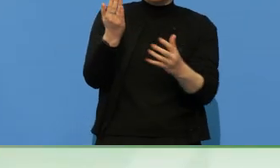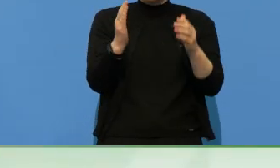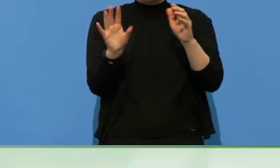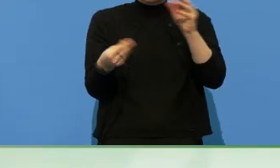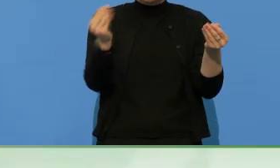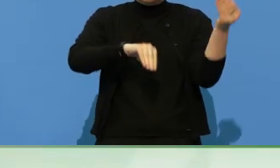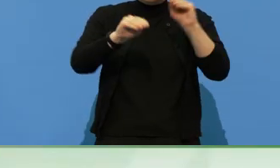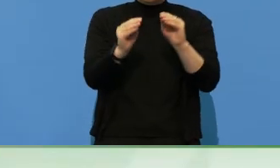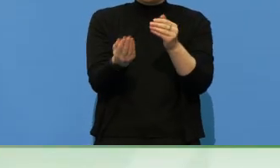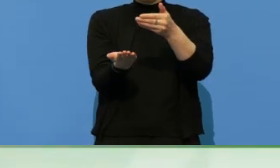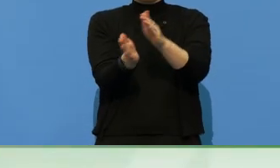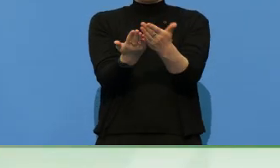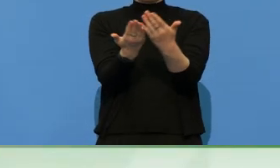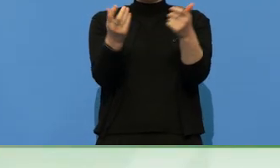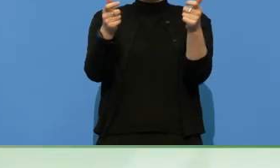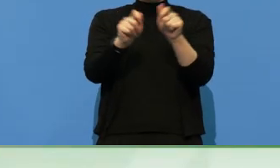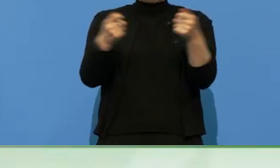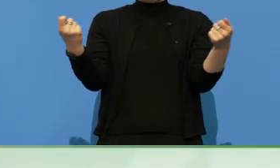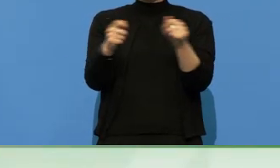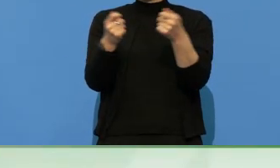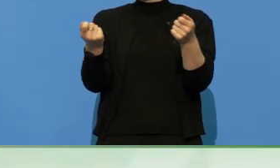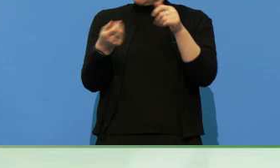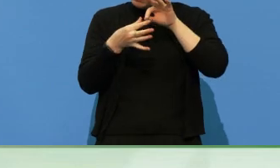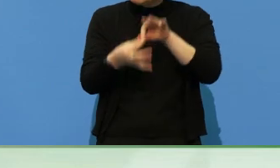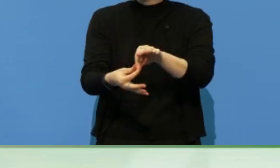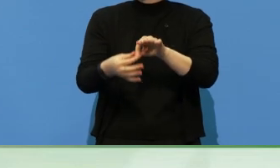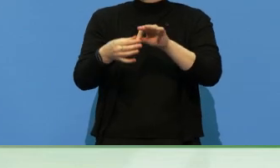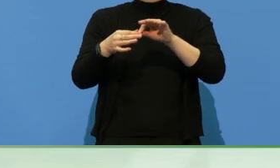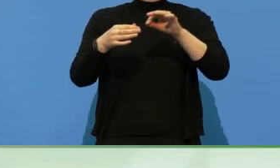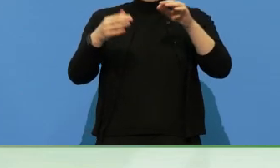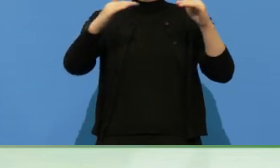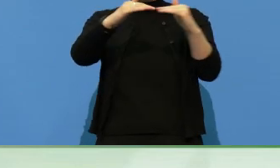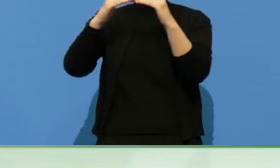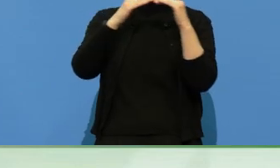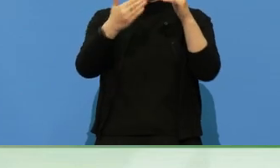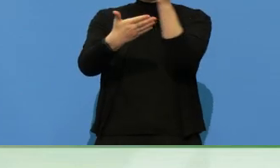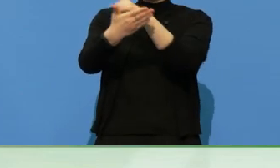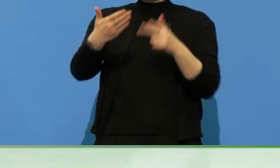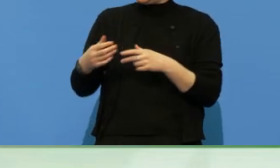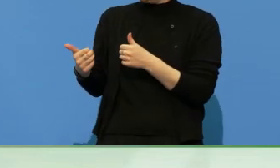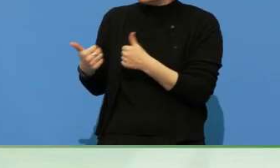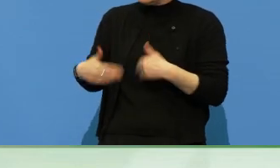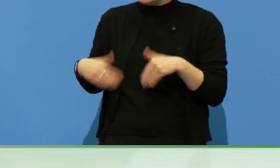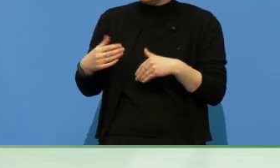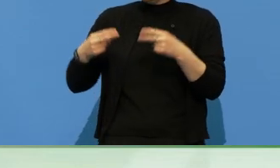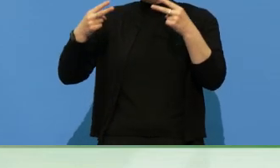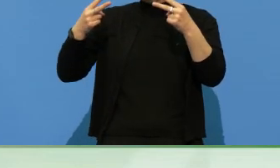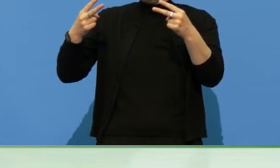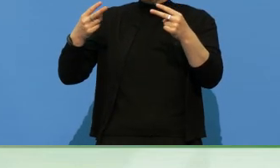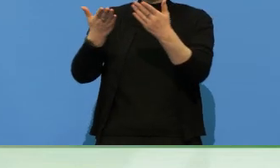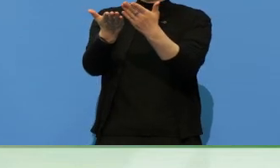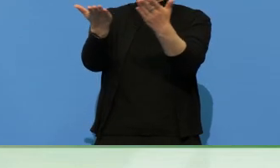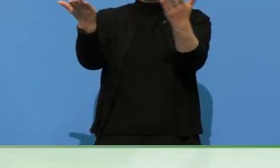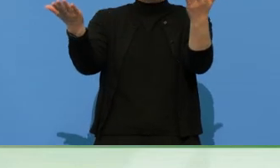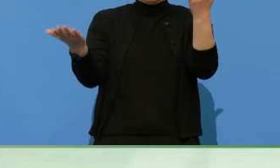creates this handbook of universal design, which I think is very interesting and very important, very needed. I'm sure there'll be lots of people here who would